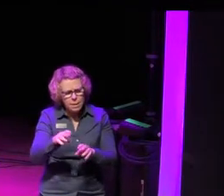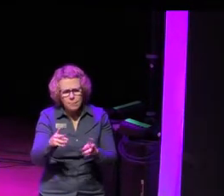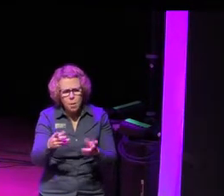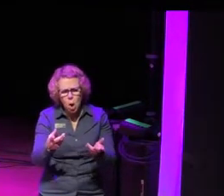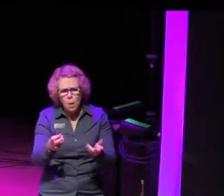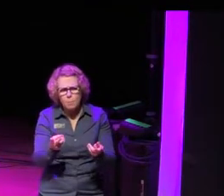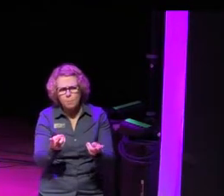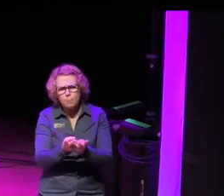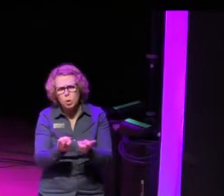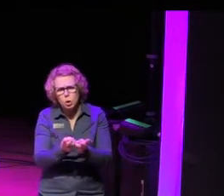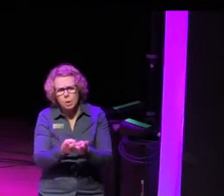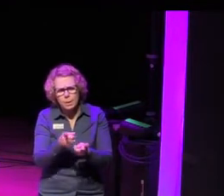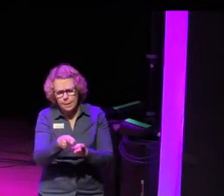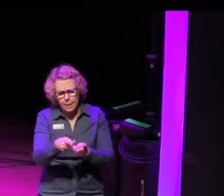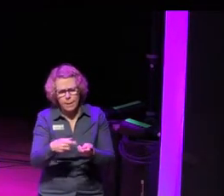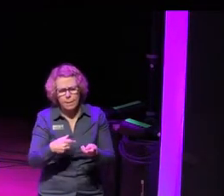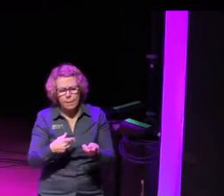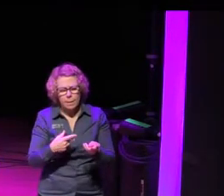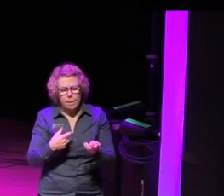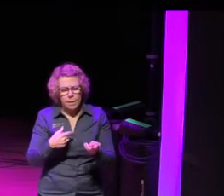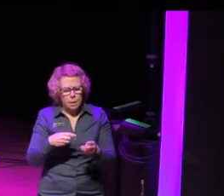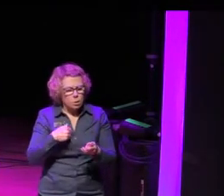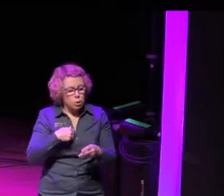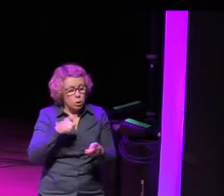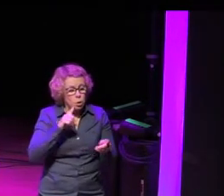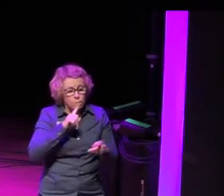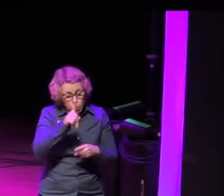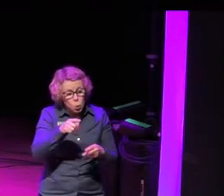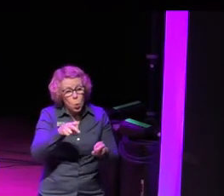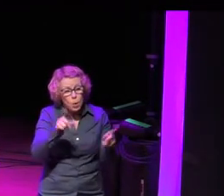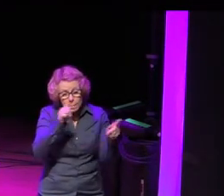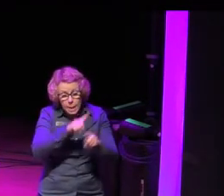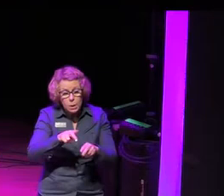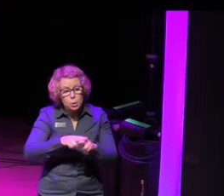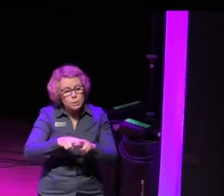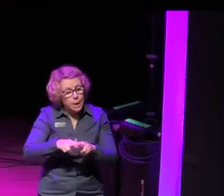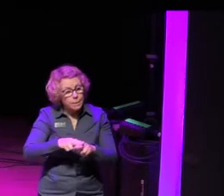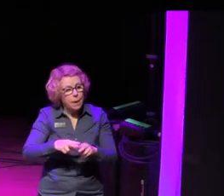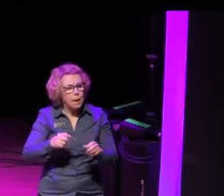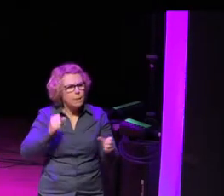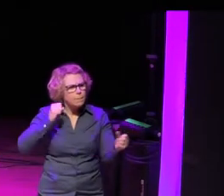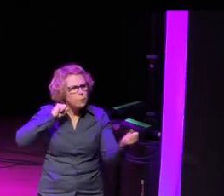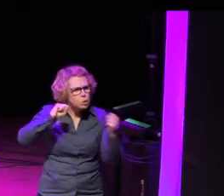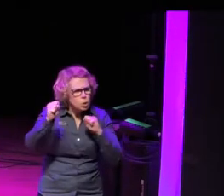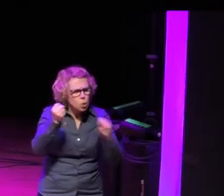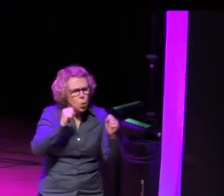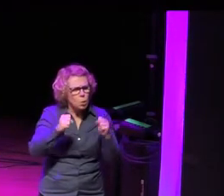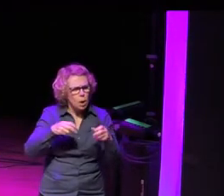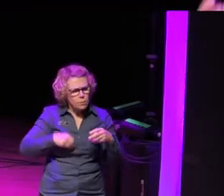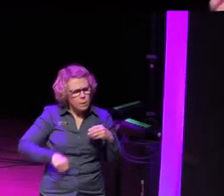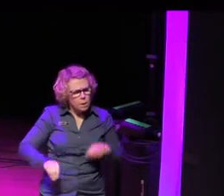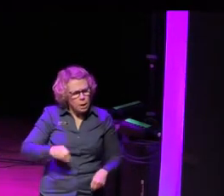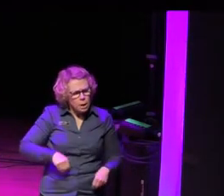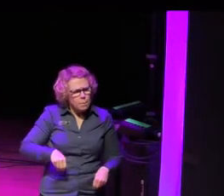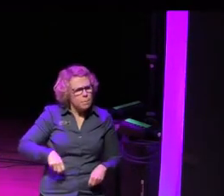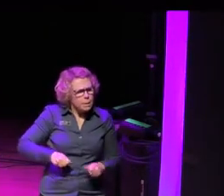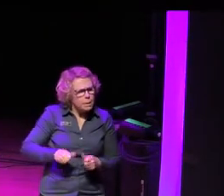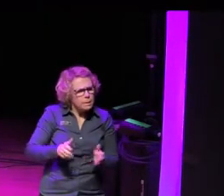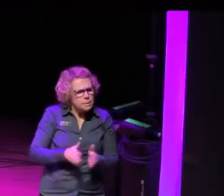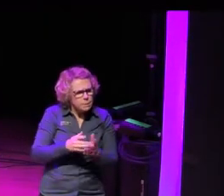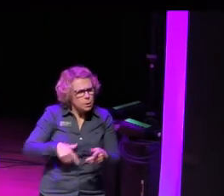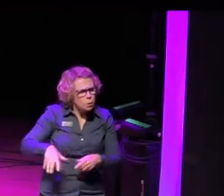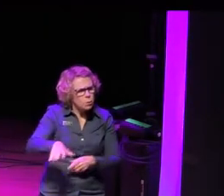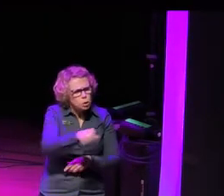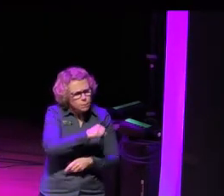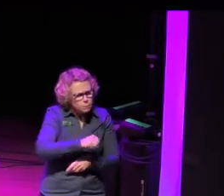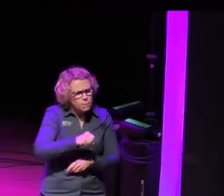sort of say channel that frustration about corruption into also understanding the